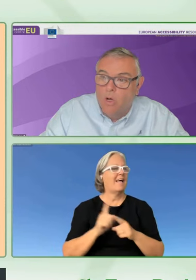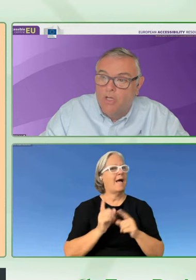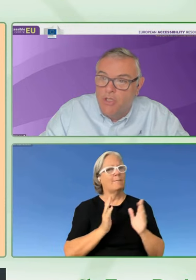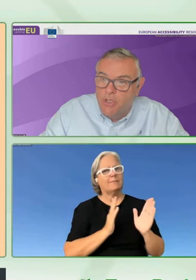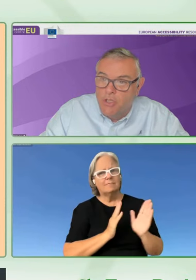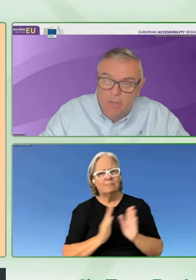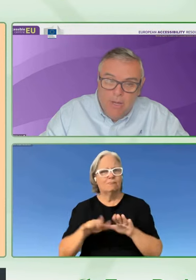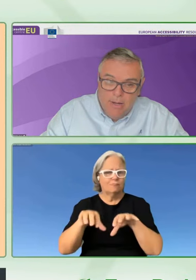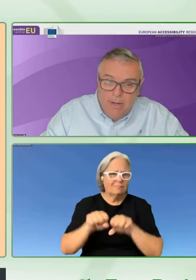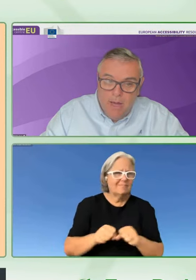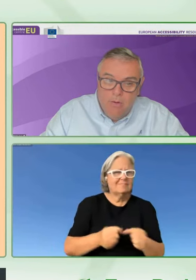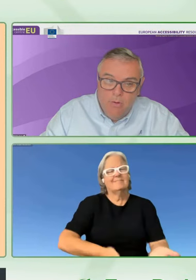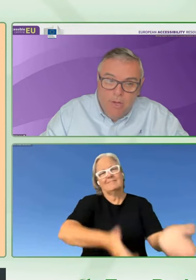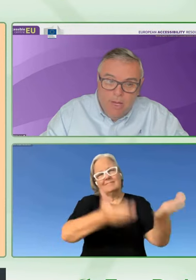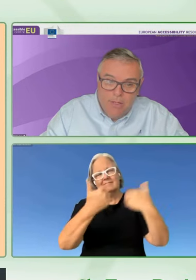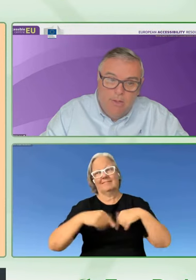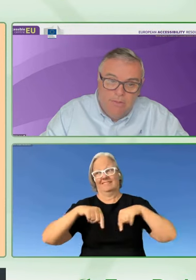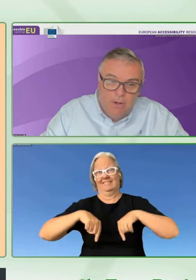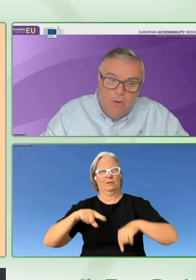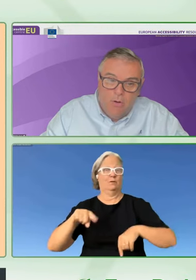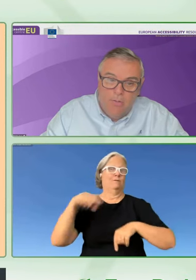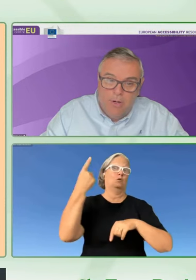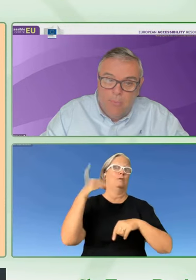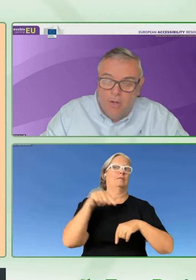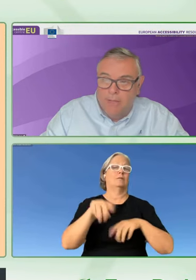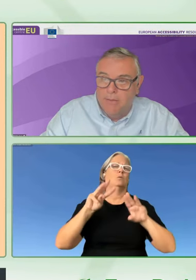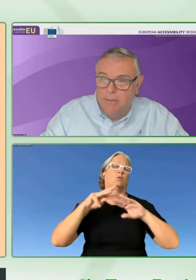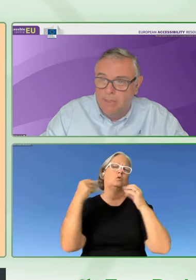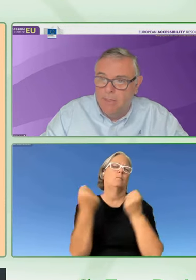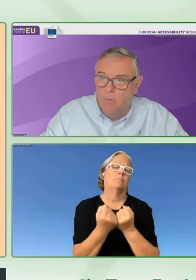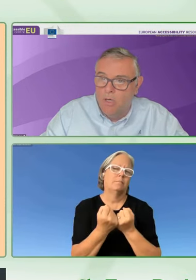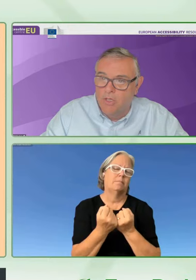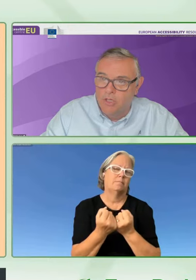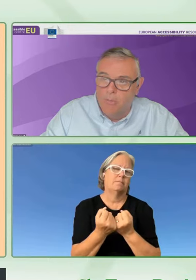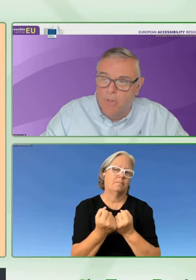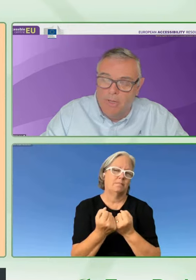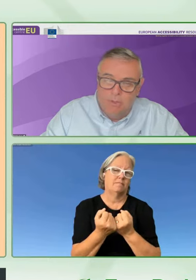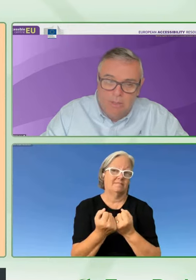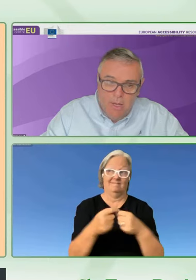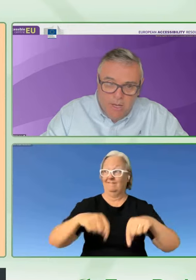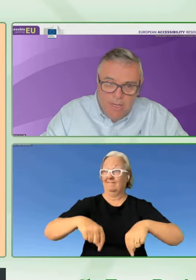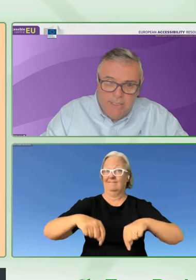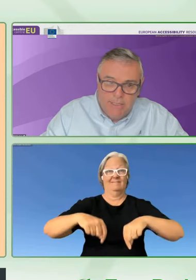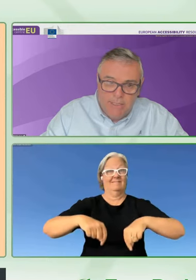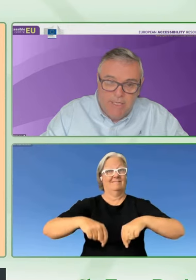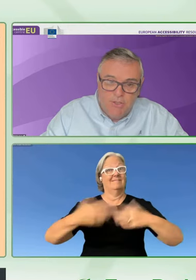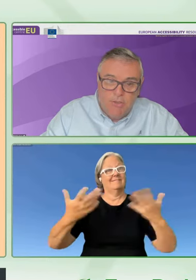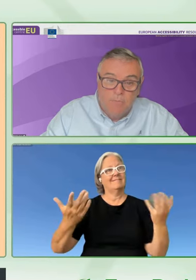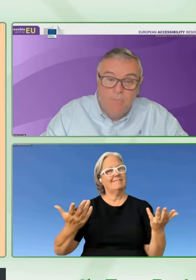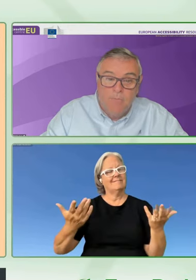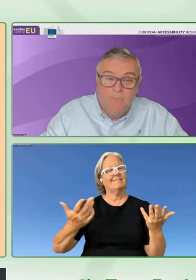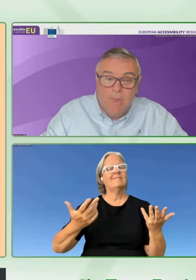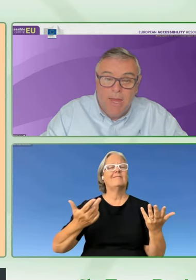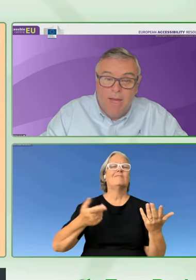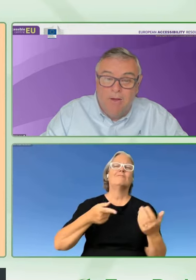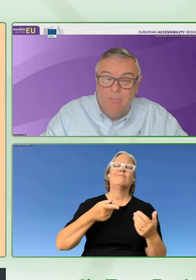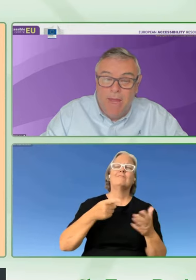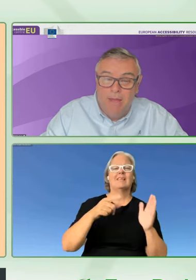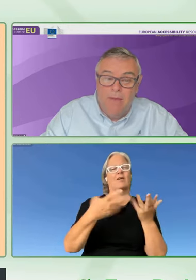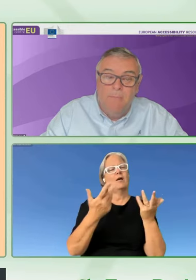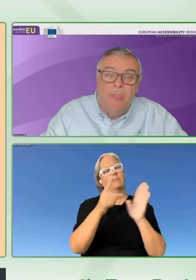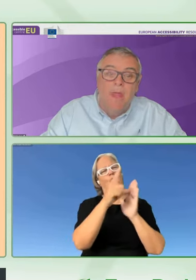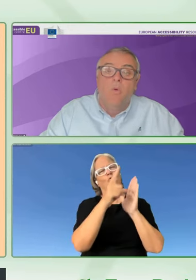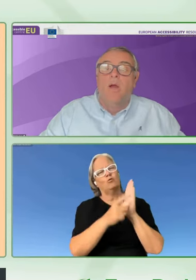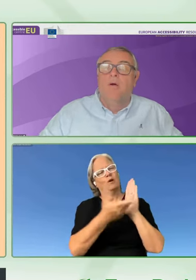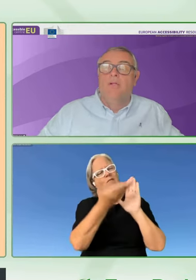first workshop now in the Zero project. It's a workshop about legislation. And on